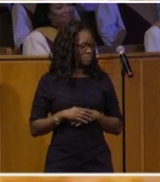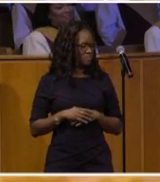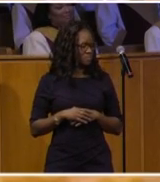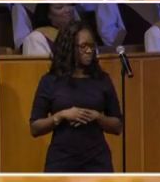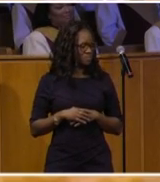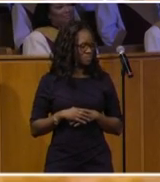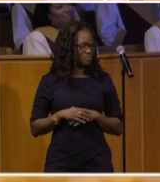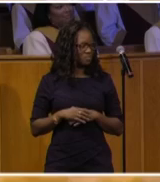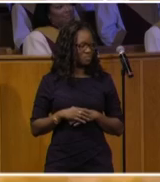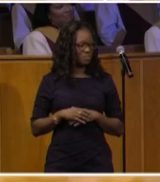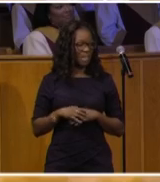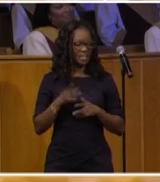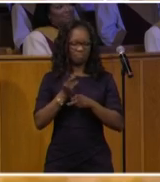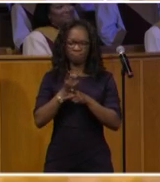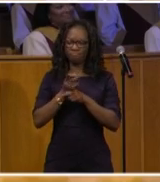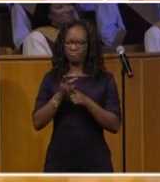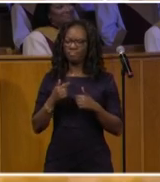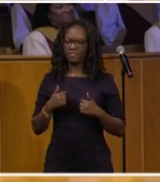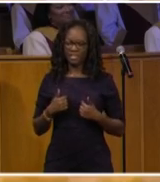That he's looking out for me.